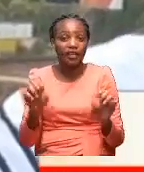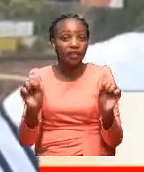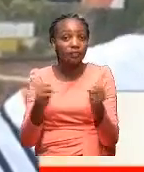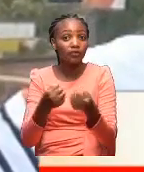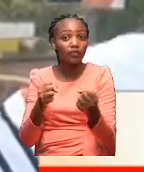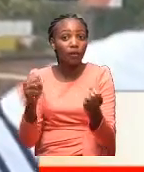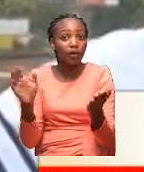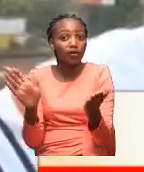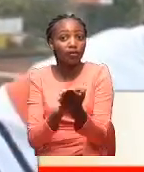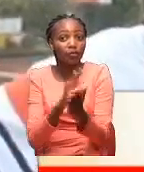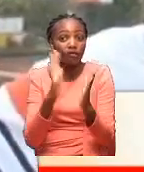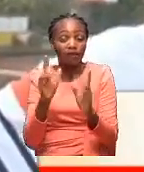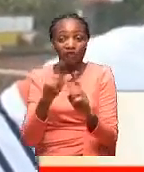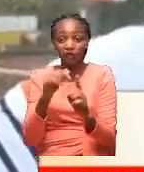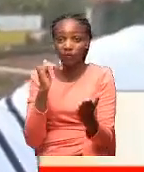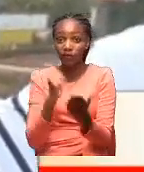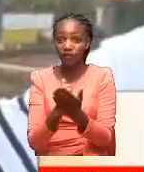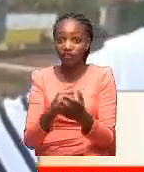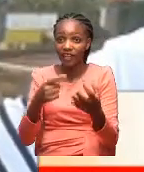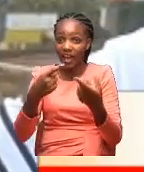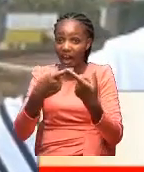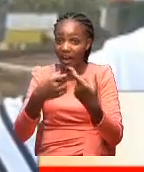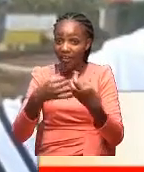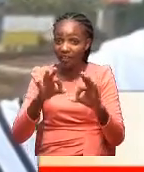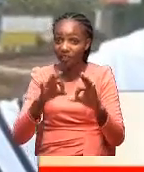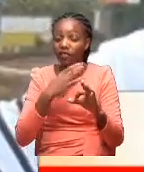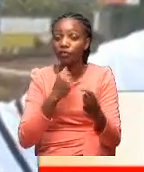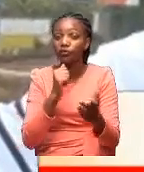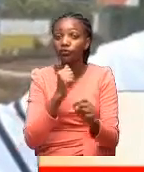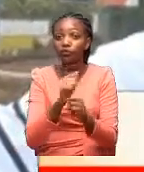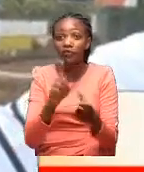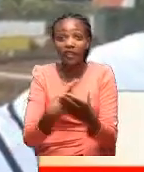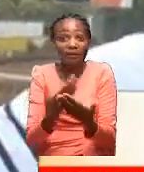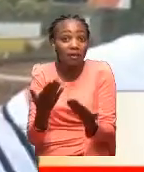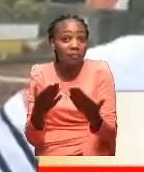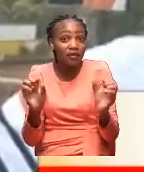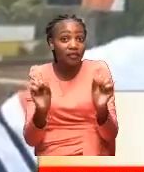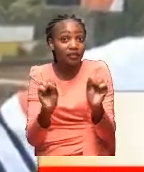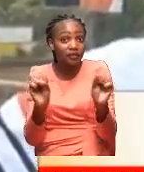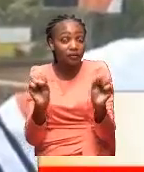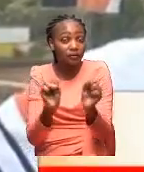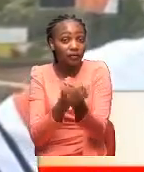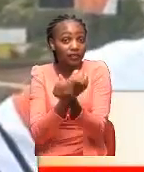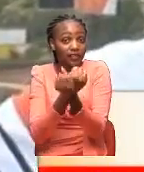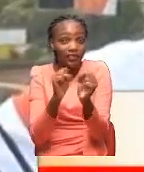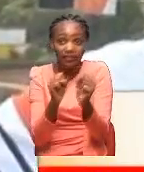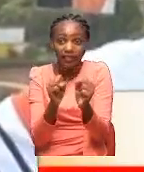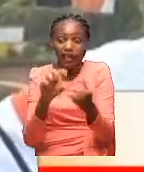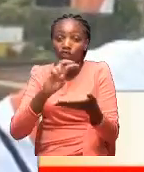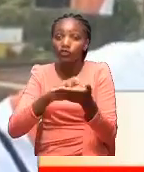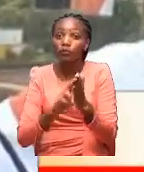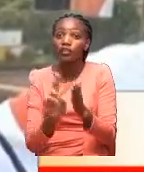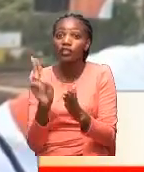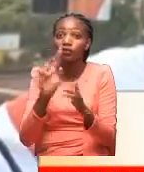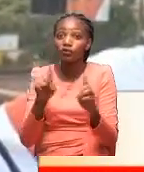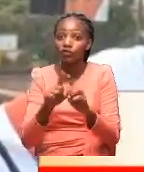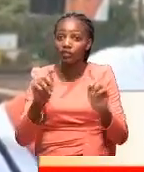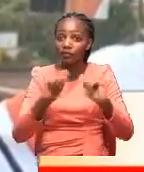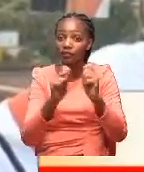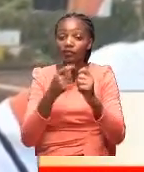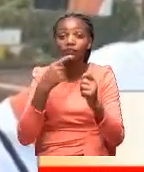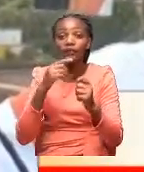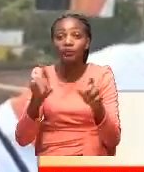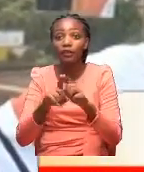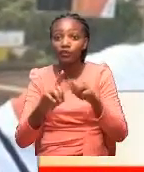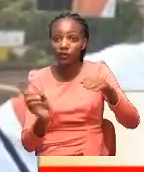case, kama wata impeach, that means it was a presidency. So the whole presidency goes home. So Uhuru na timu yake na